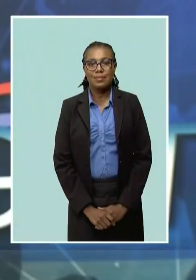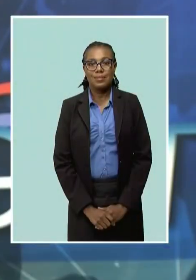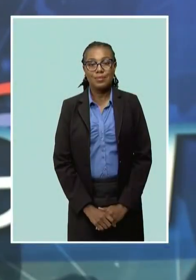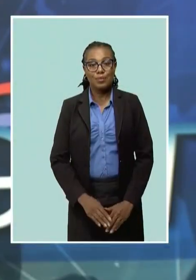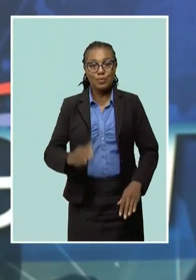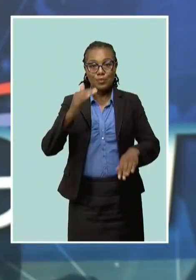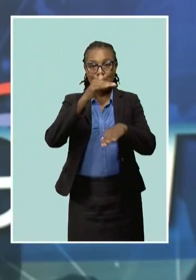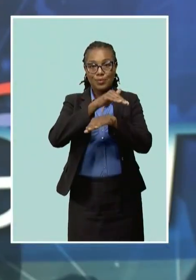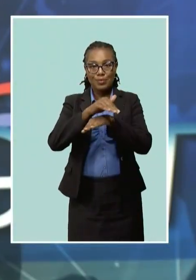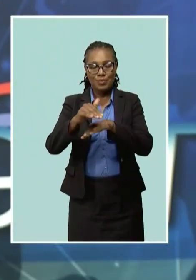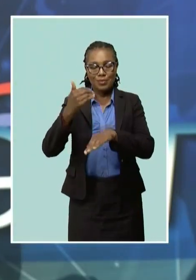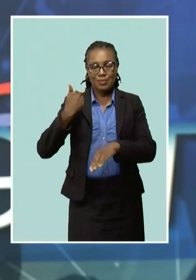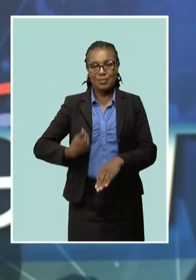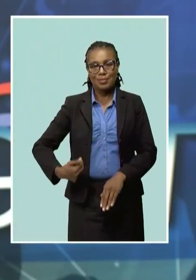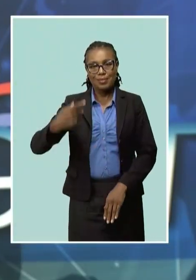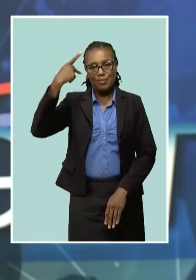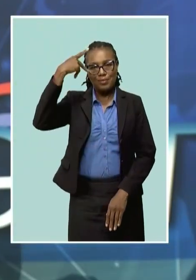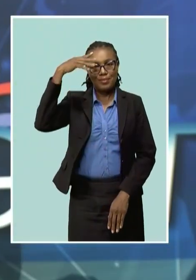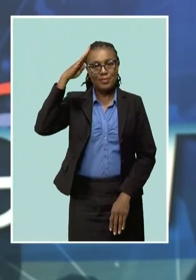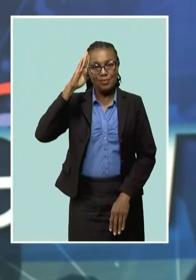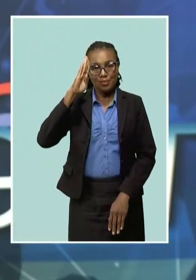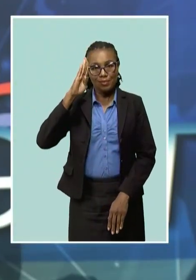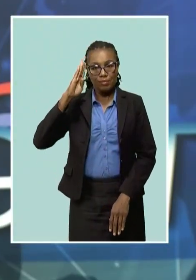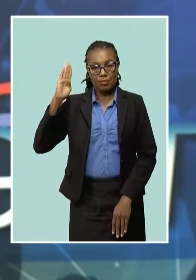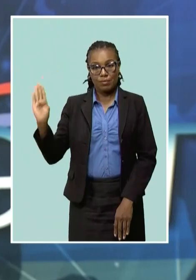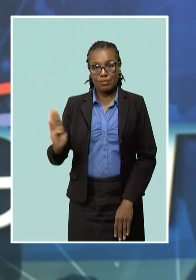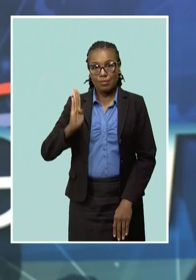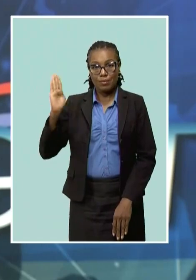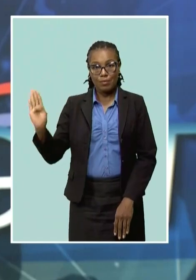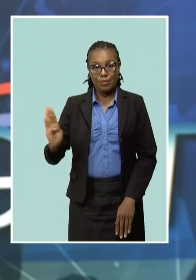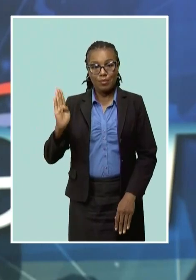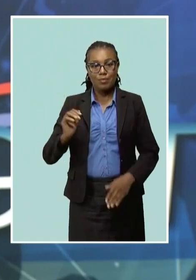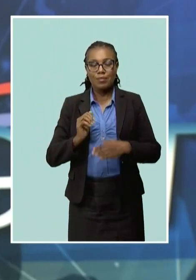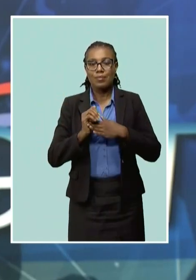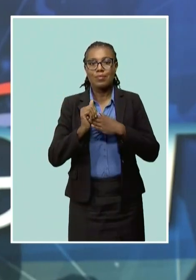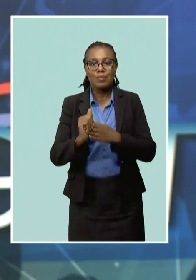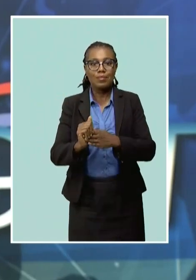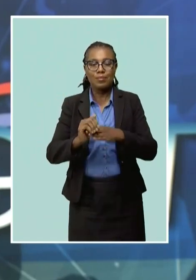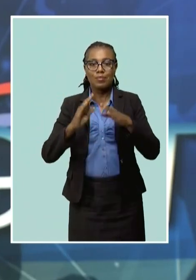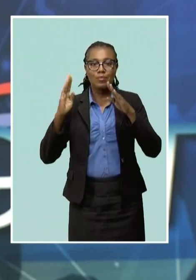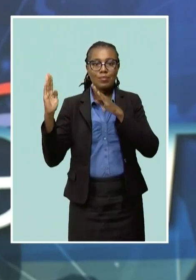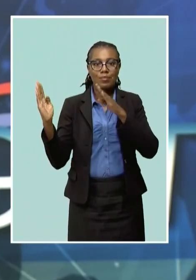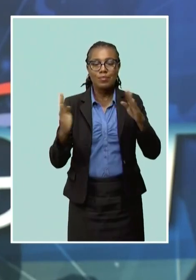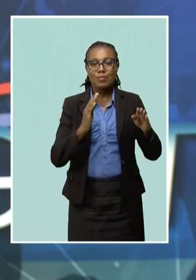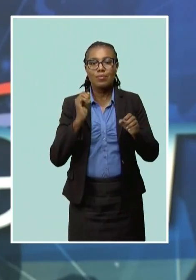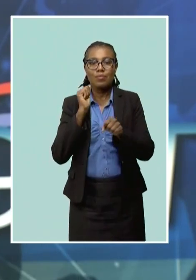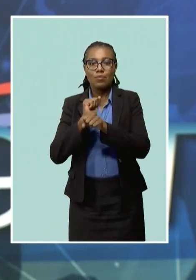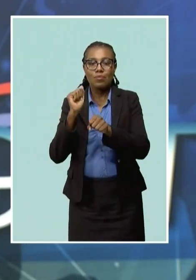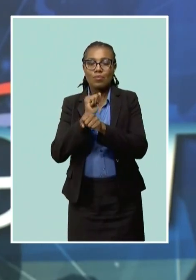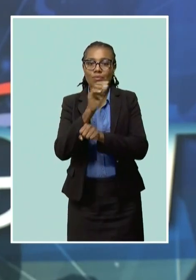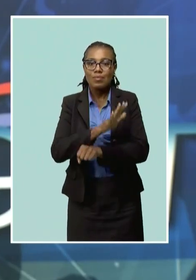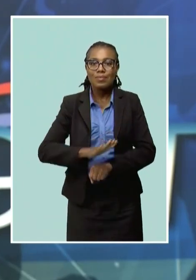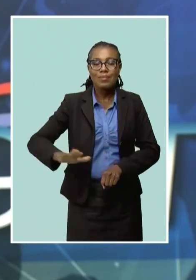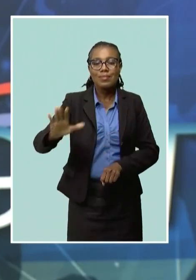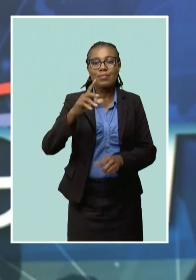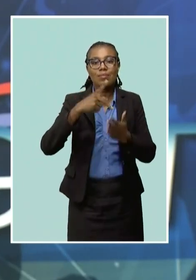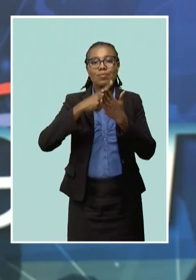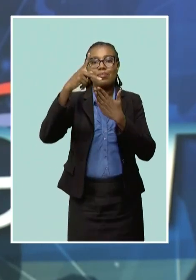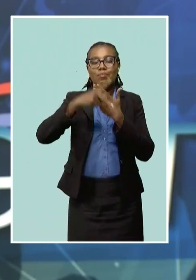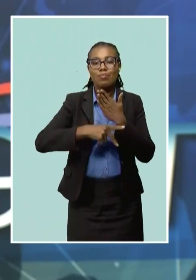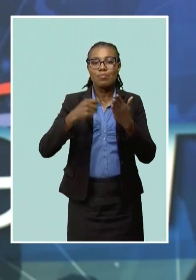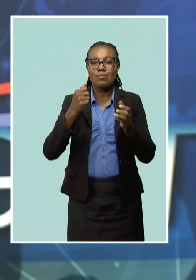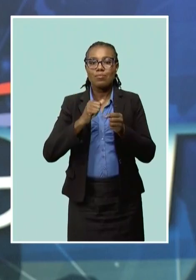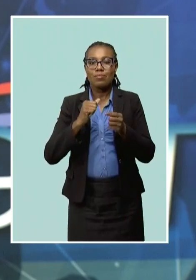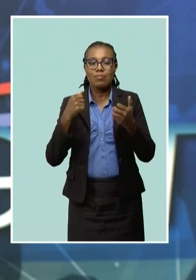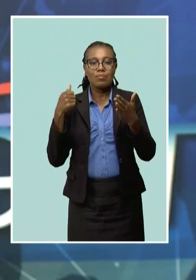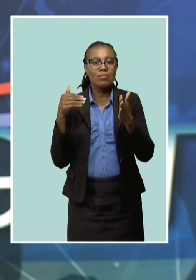Good evening, I'm Pearson Bowen. Barbados is making headway in its efforts to introduce a workplace policy for